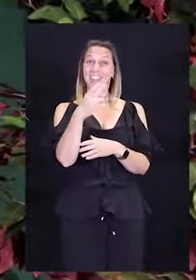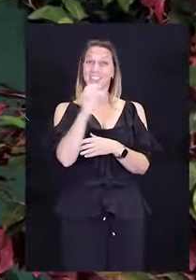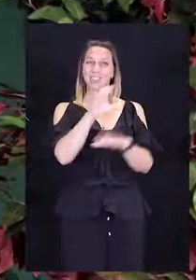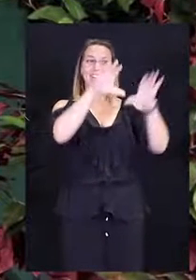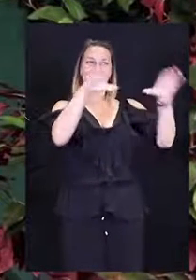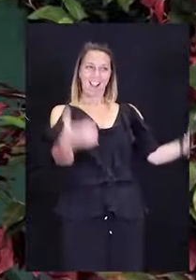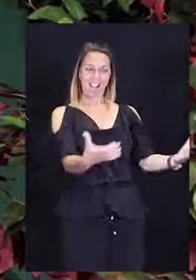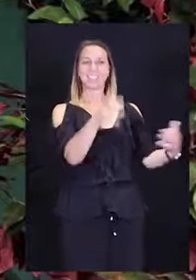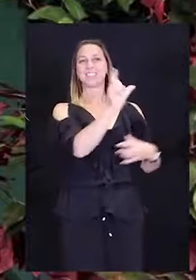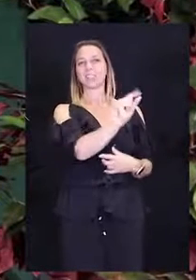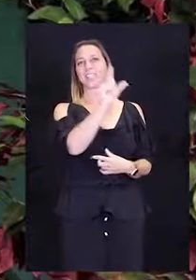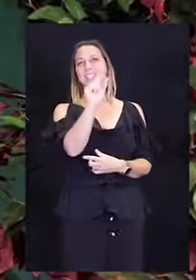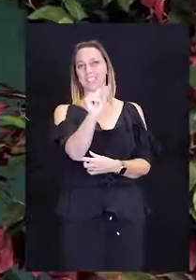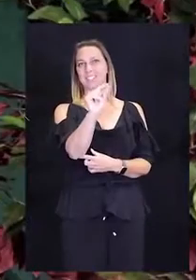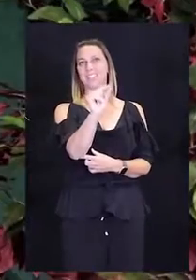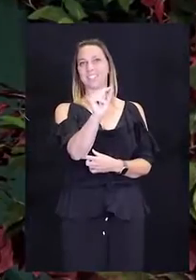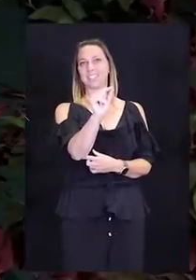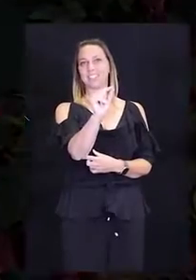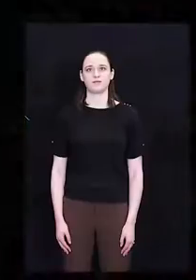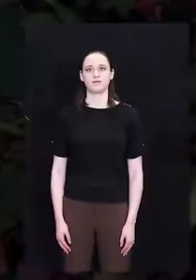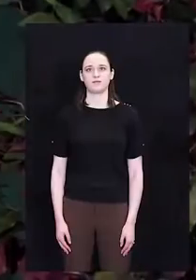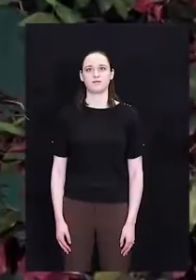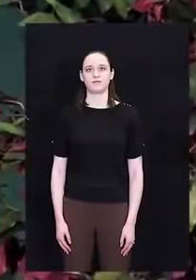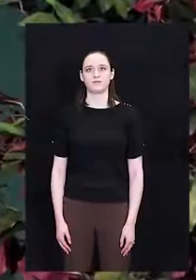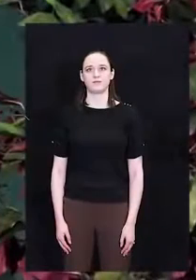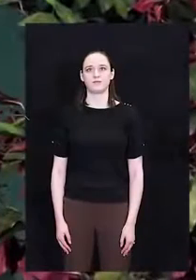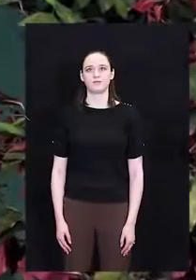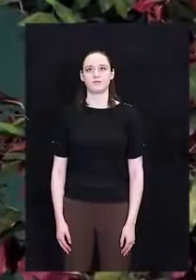School's Class of 2020.